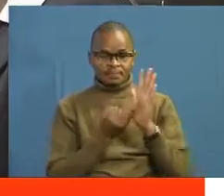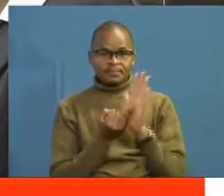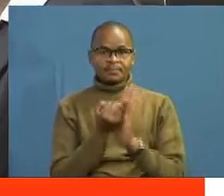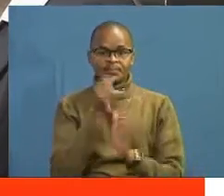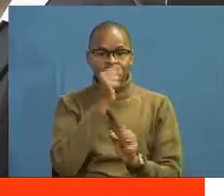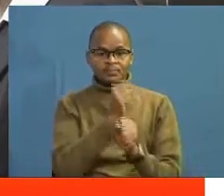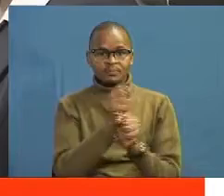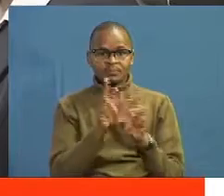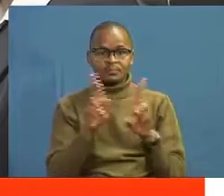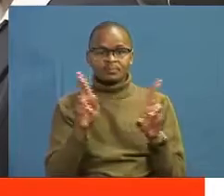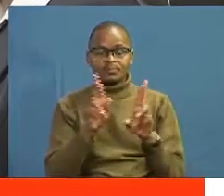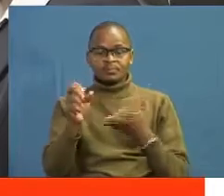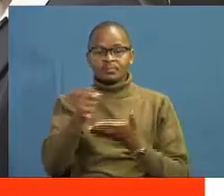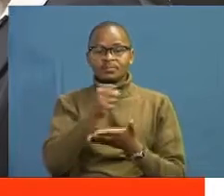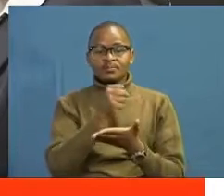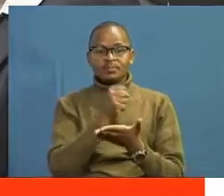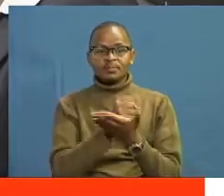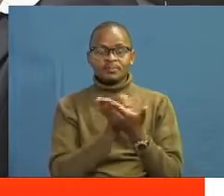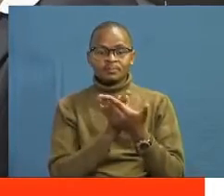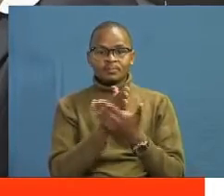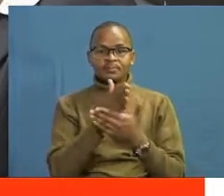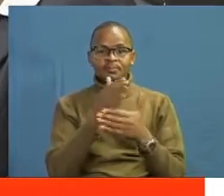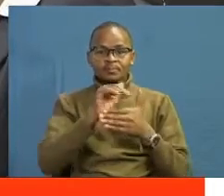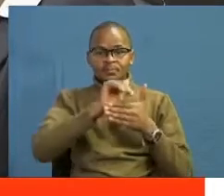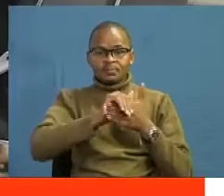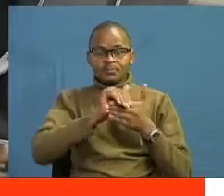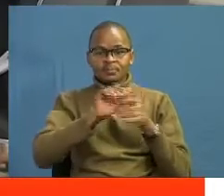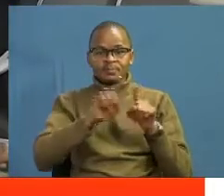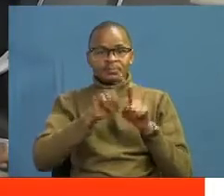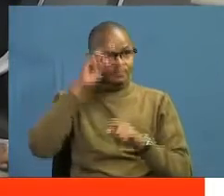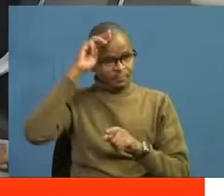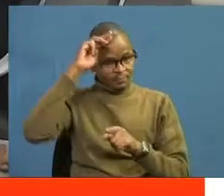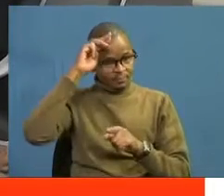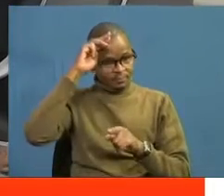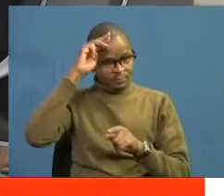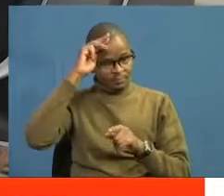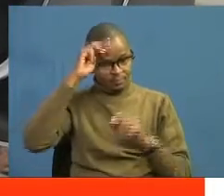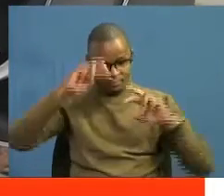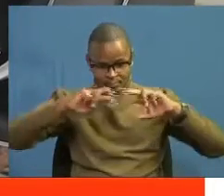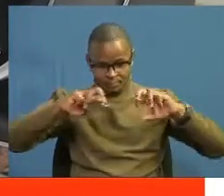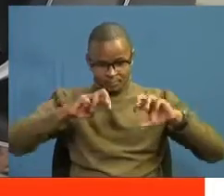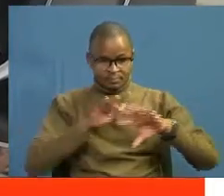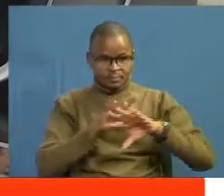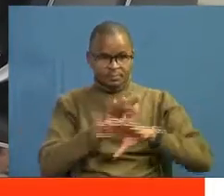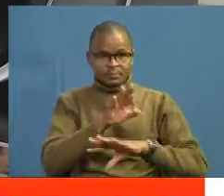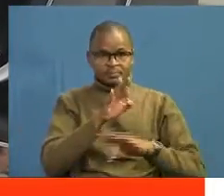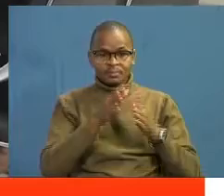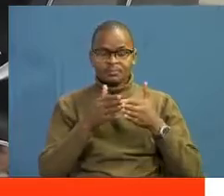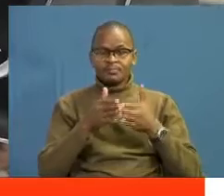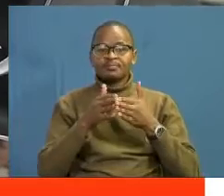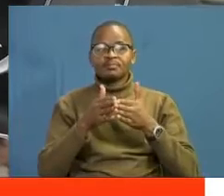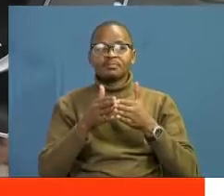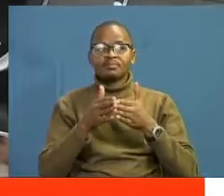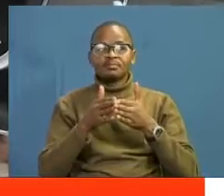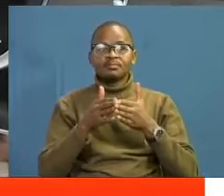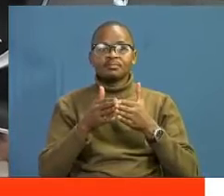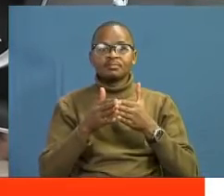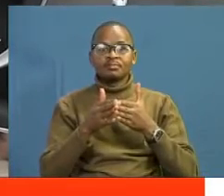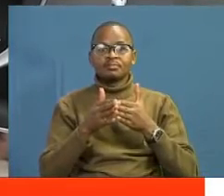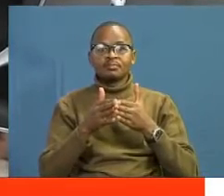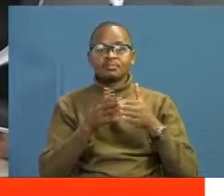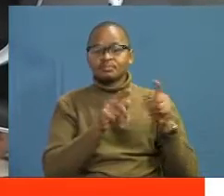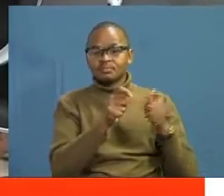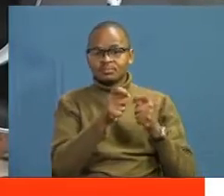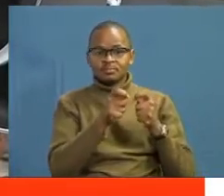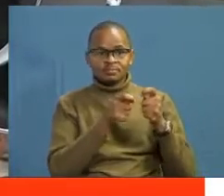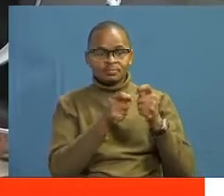work readiness and employability through internship and mentorship, while analyzing the effectiveness of sexual gender-based violence mitigation